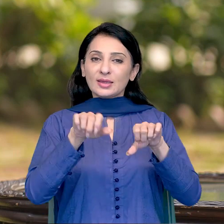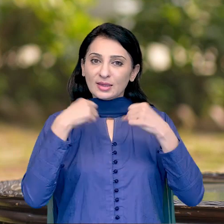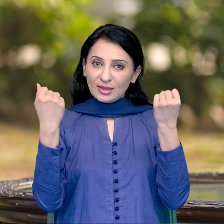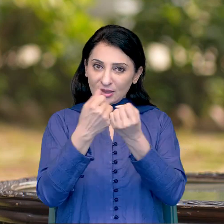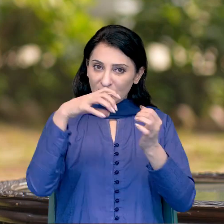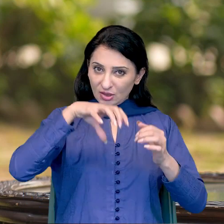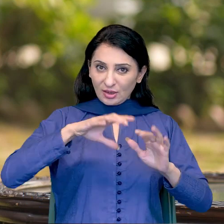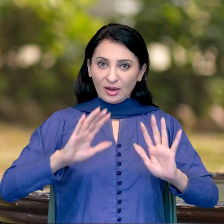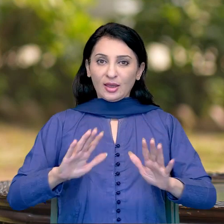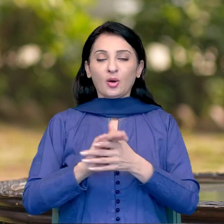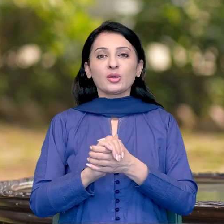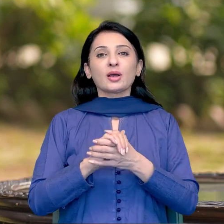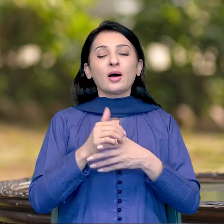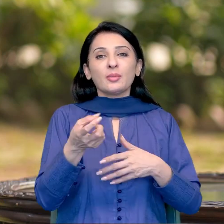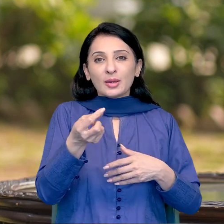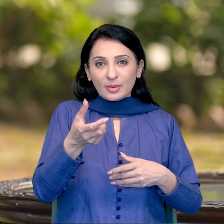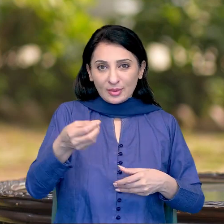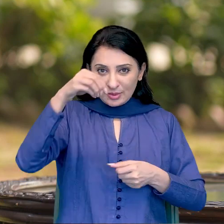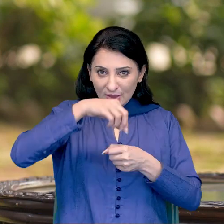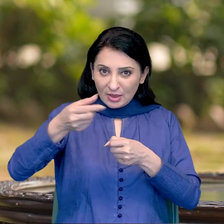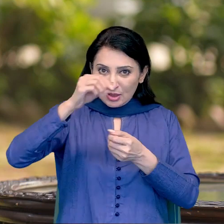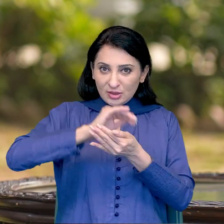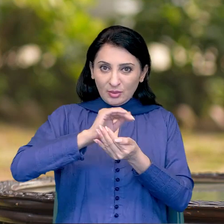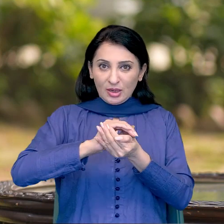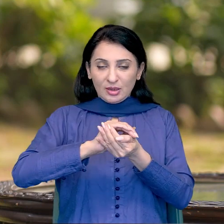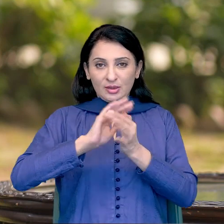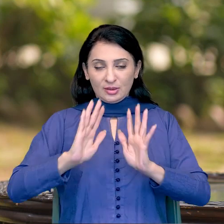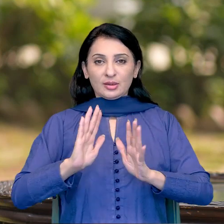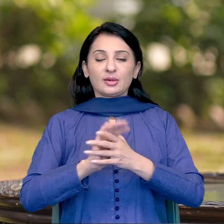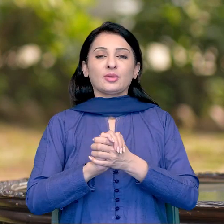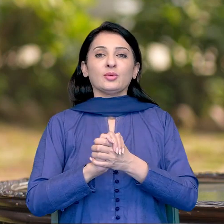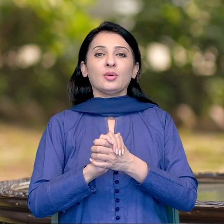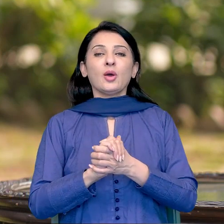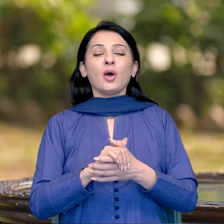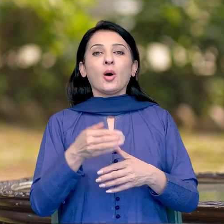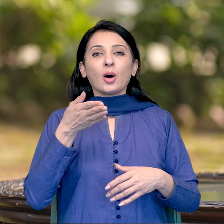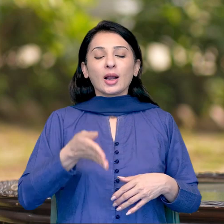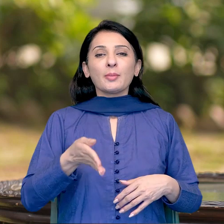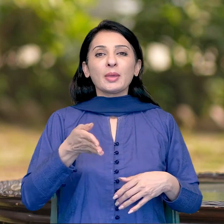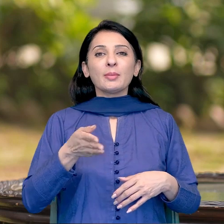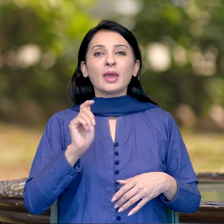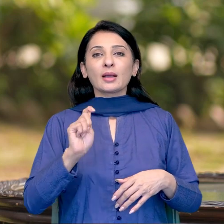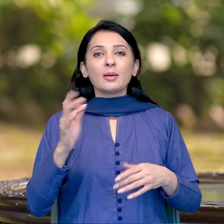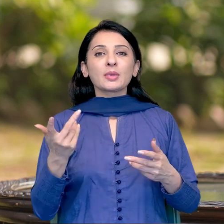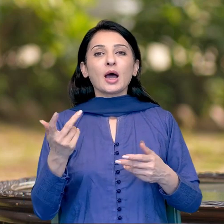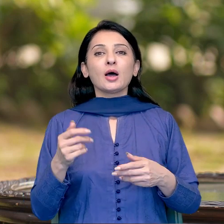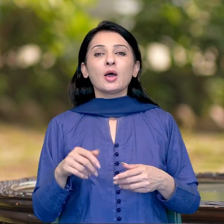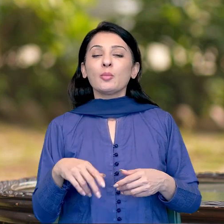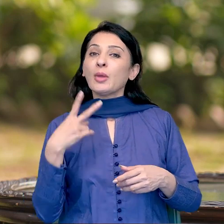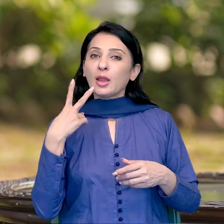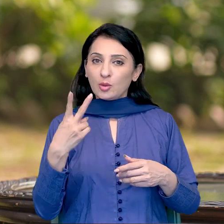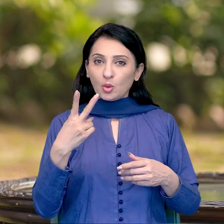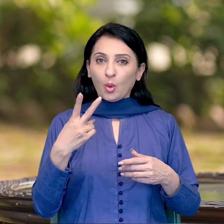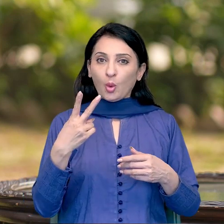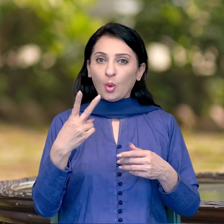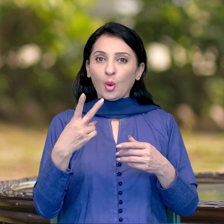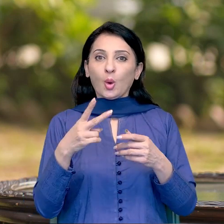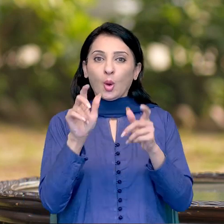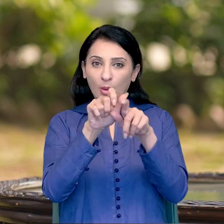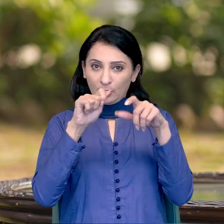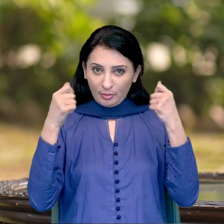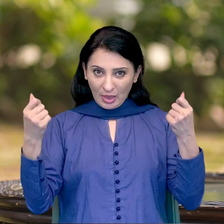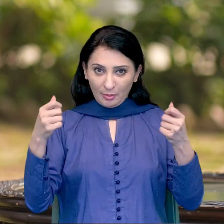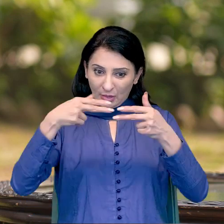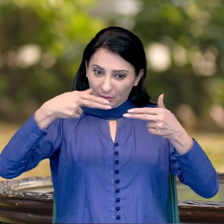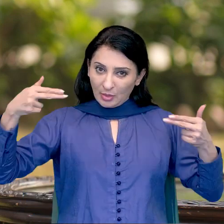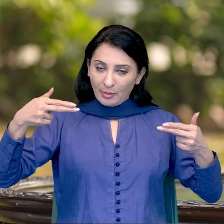I supervised and collected donations for the stuffed toy drive for the animals at the shelter. I'm currently working on 2 papers in